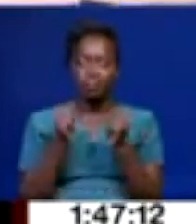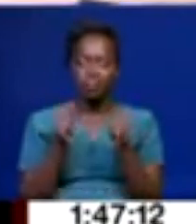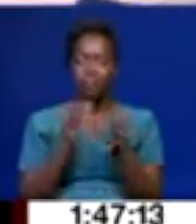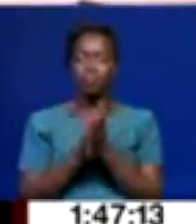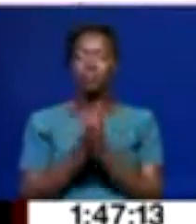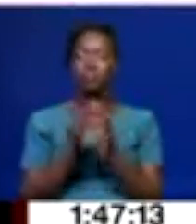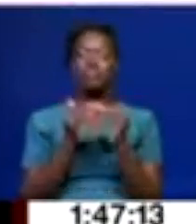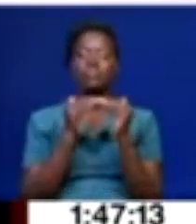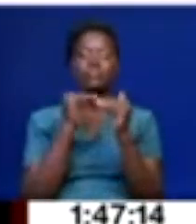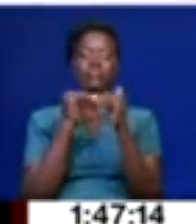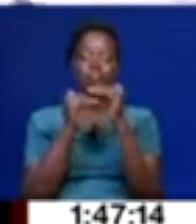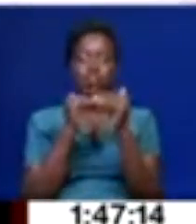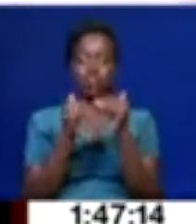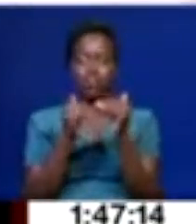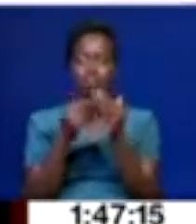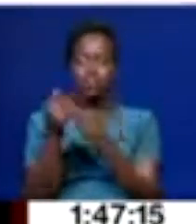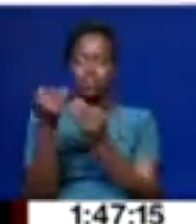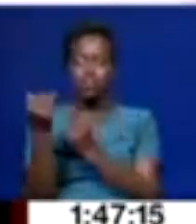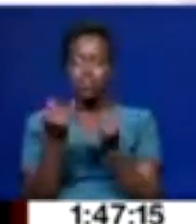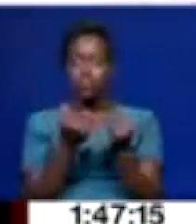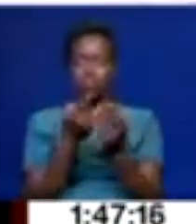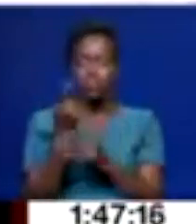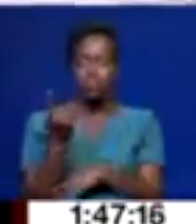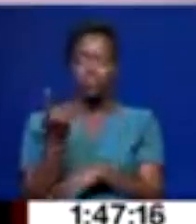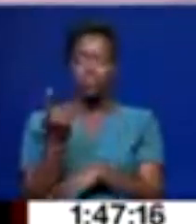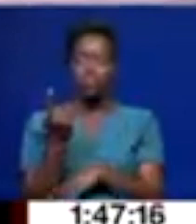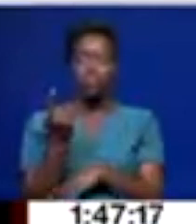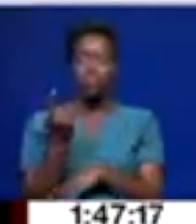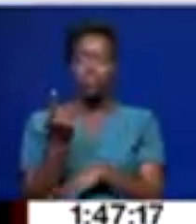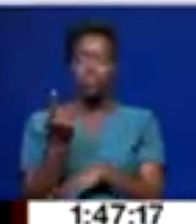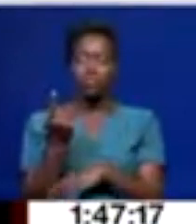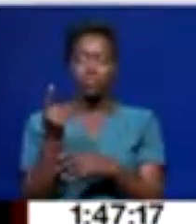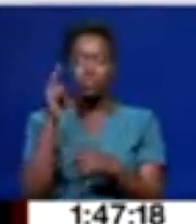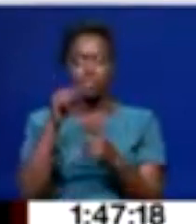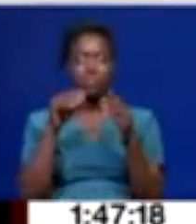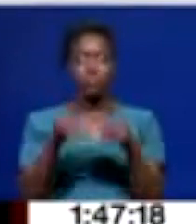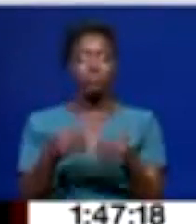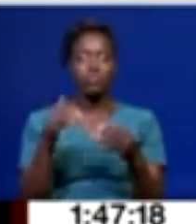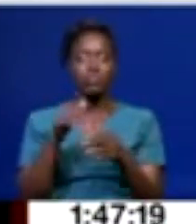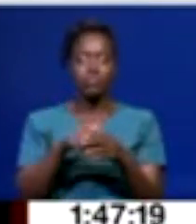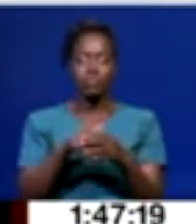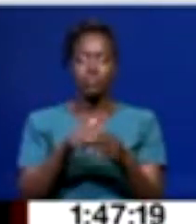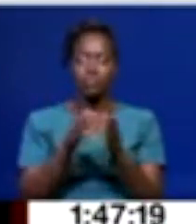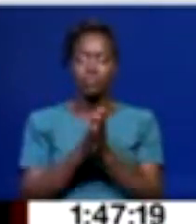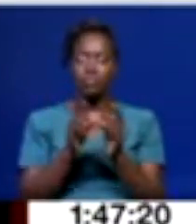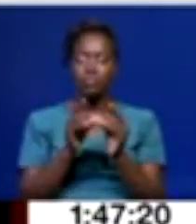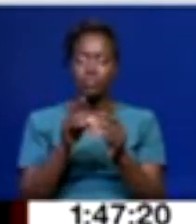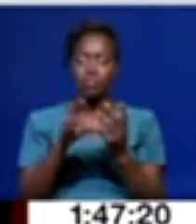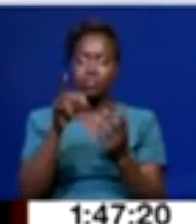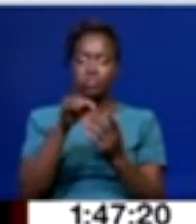any limitations. By introducing this product, Dairyland aims to provide an inclusive dessert option